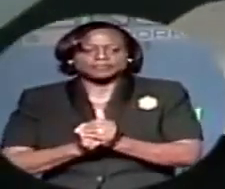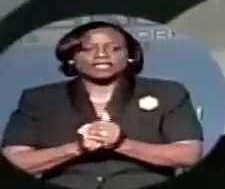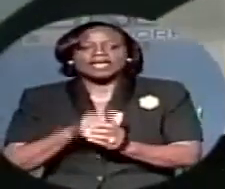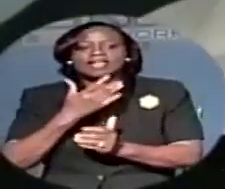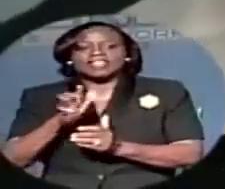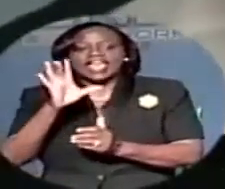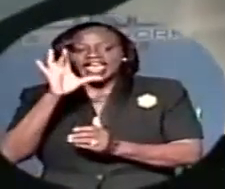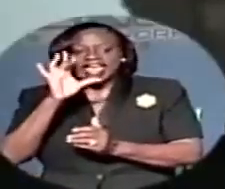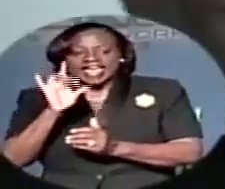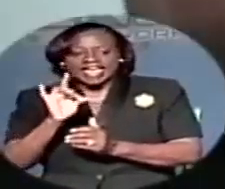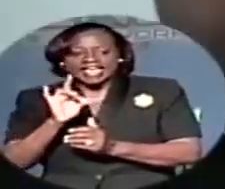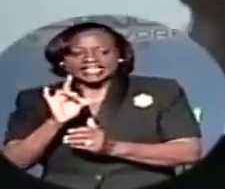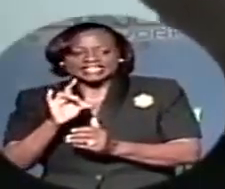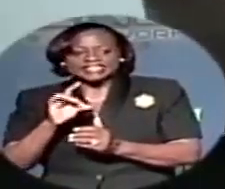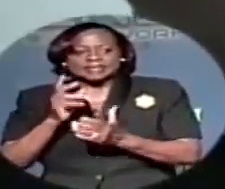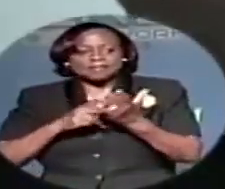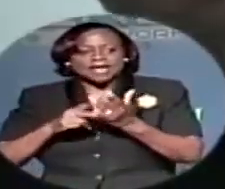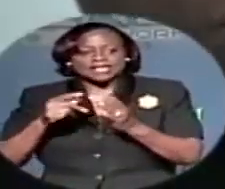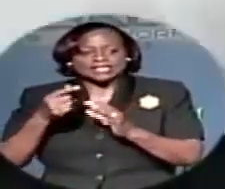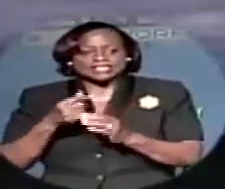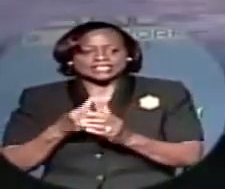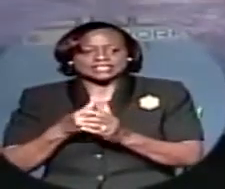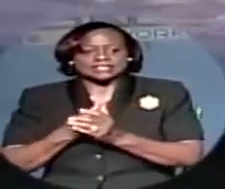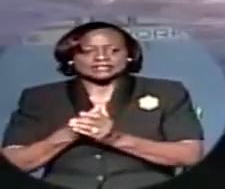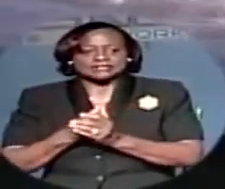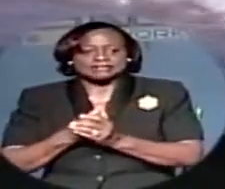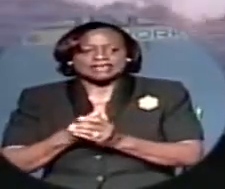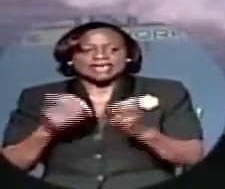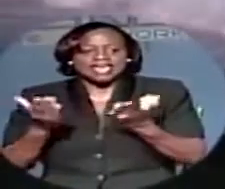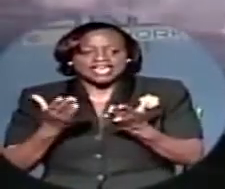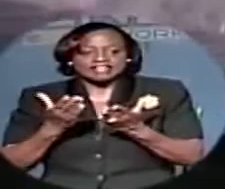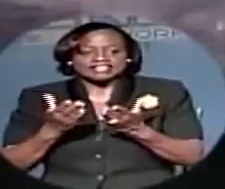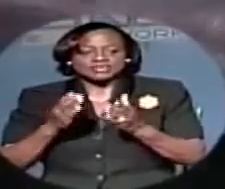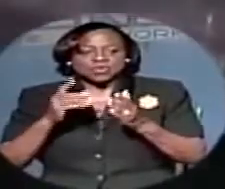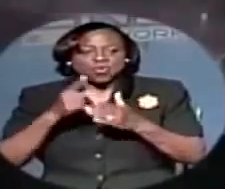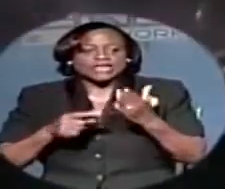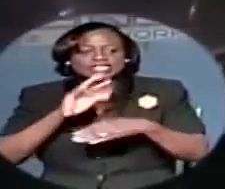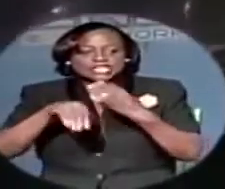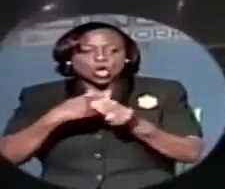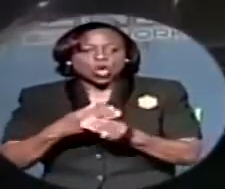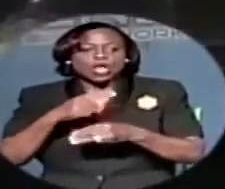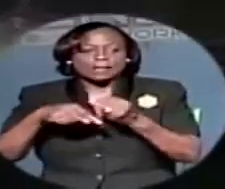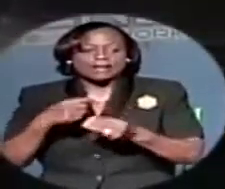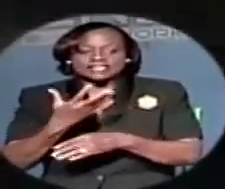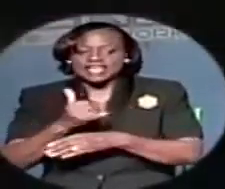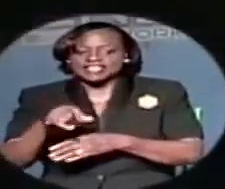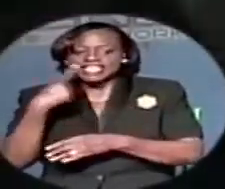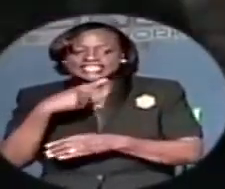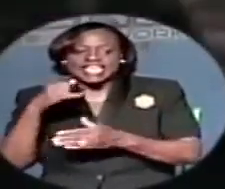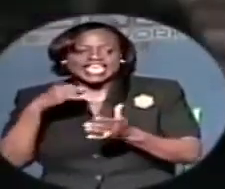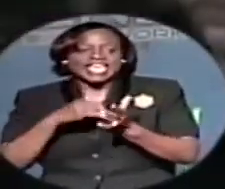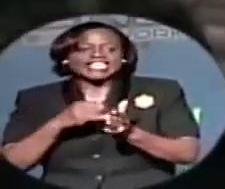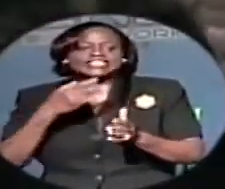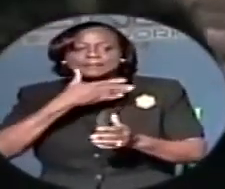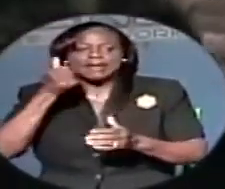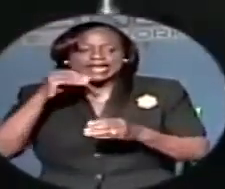episodes ready for airing. Here's a snippet. They say it's better in the Bahamas,